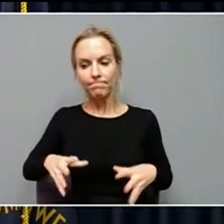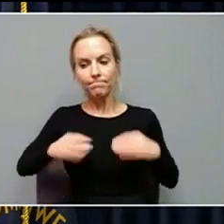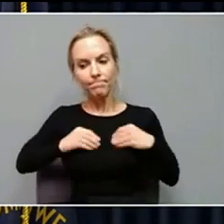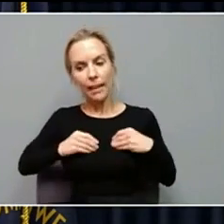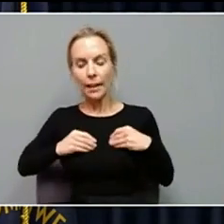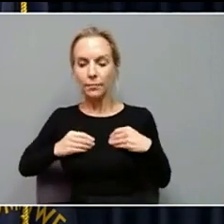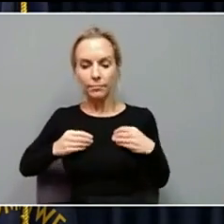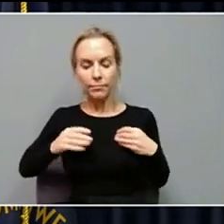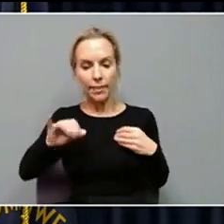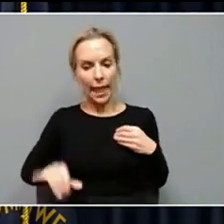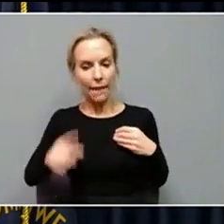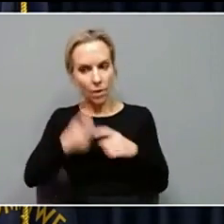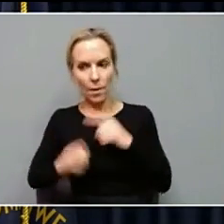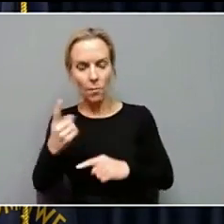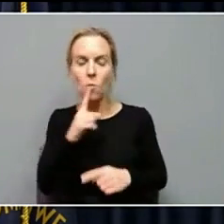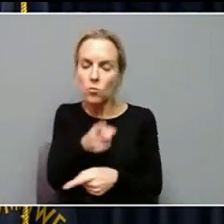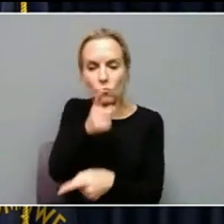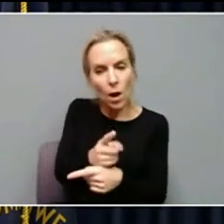one.